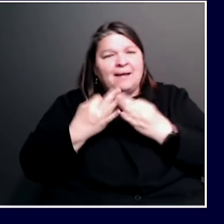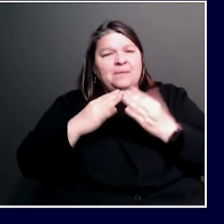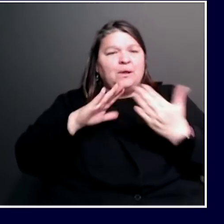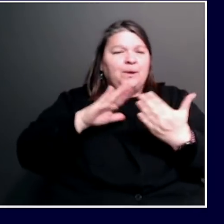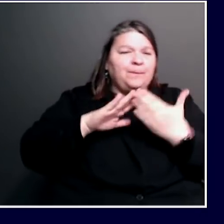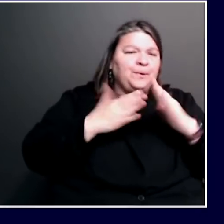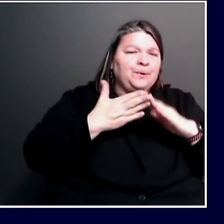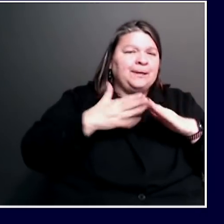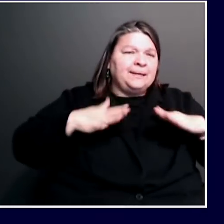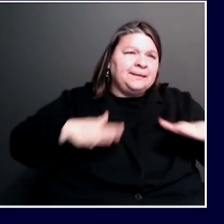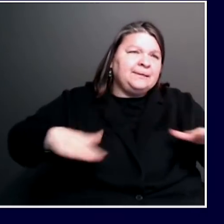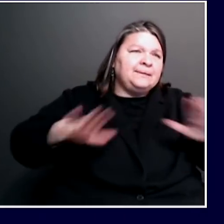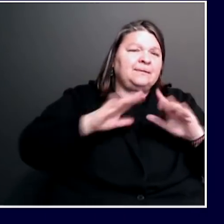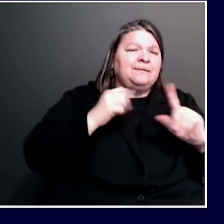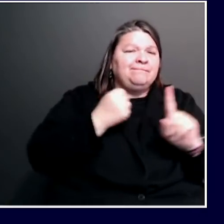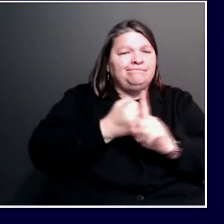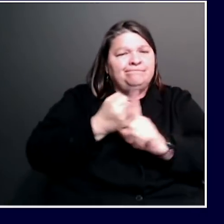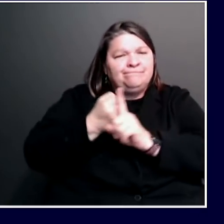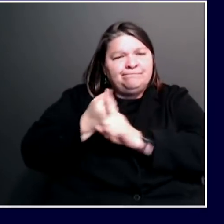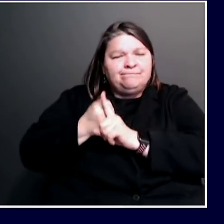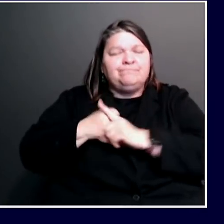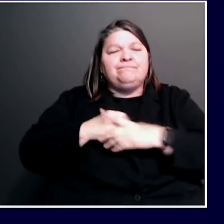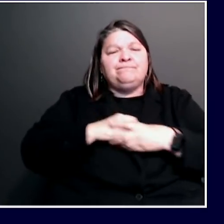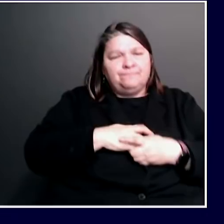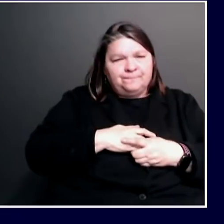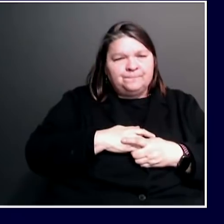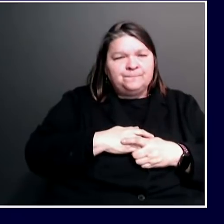those who have been affected.